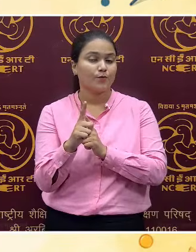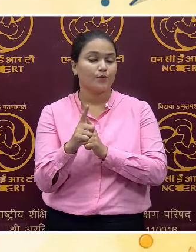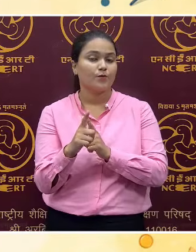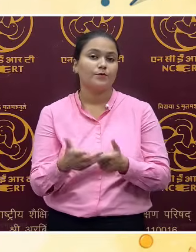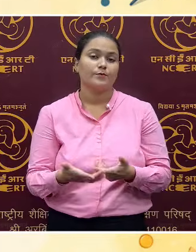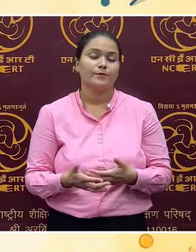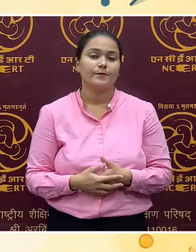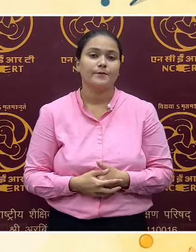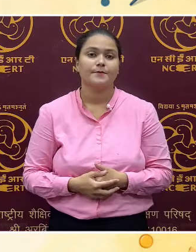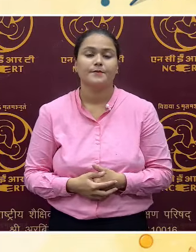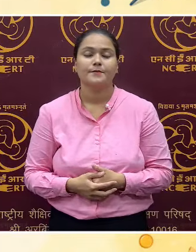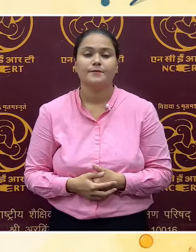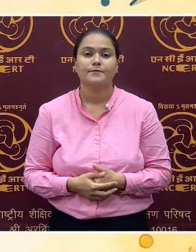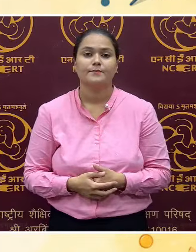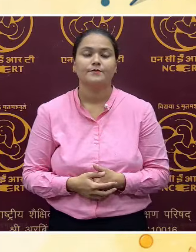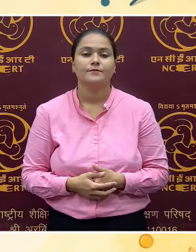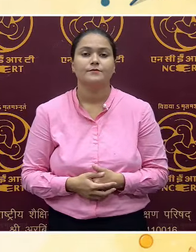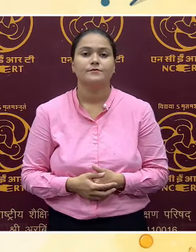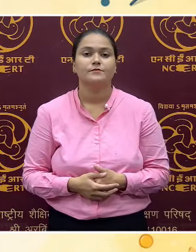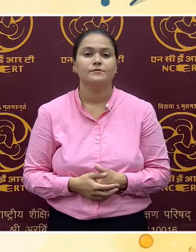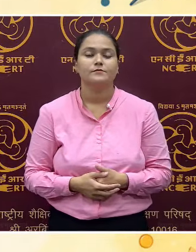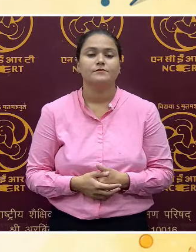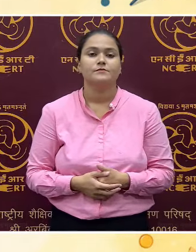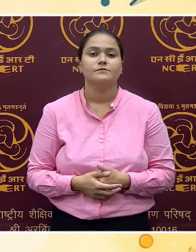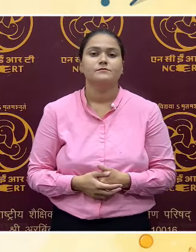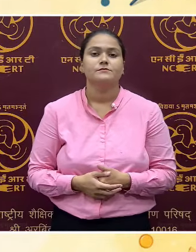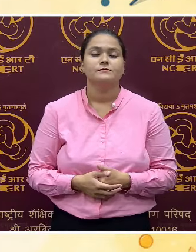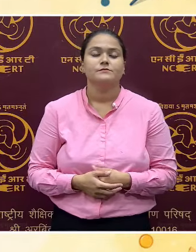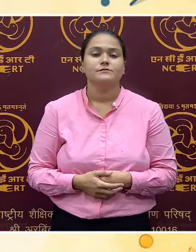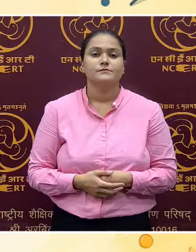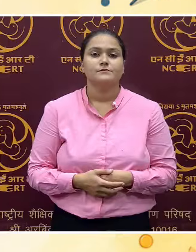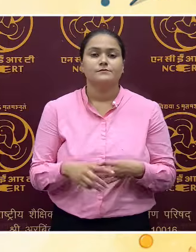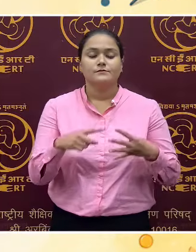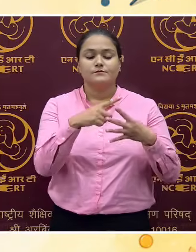should be the correct answer. All right.